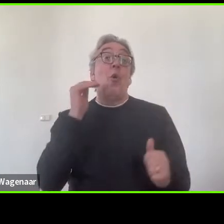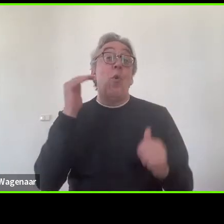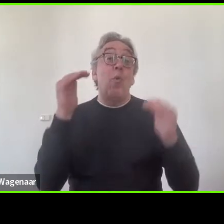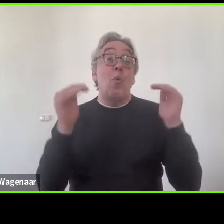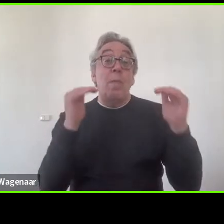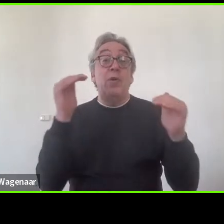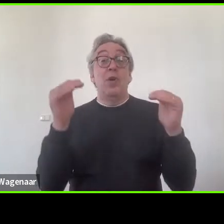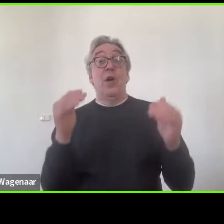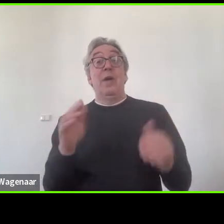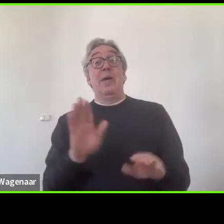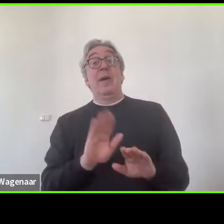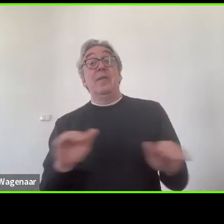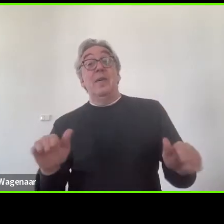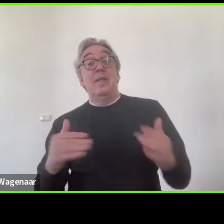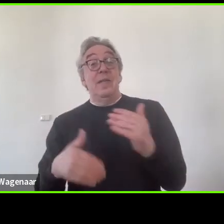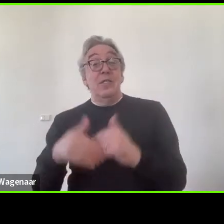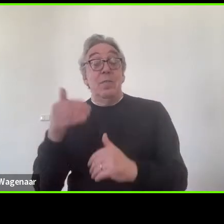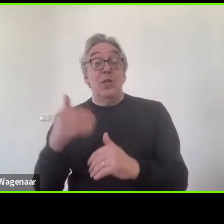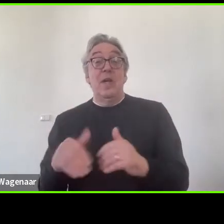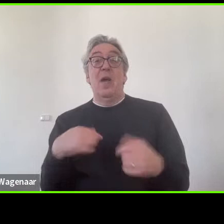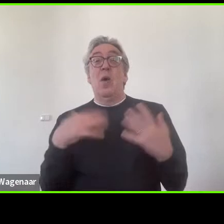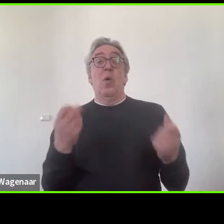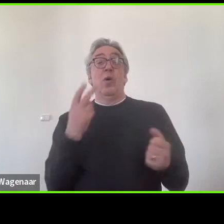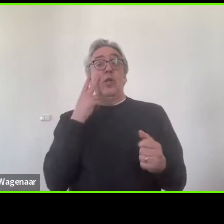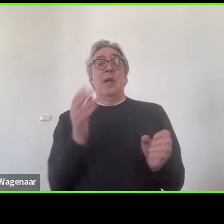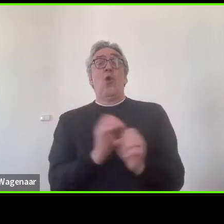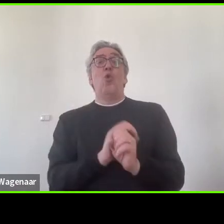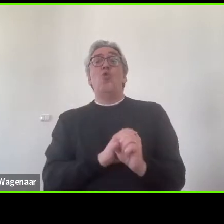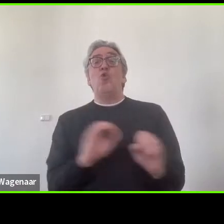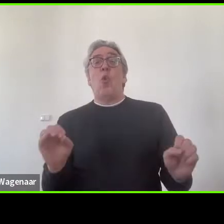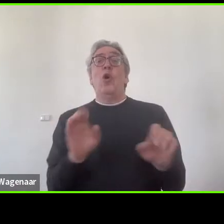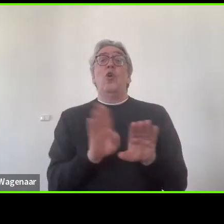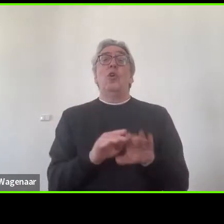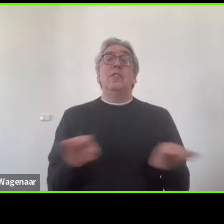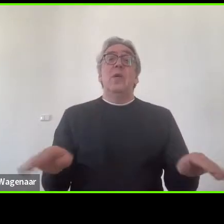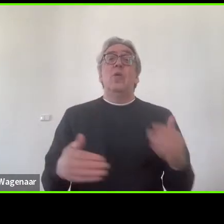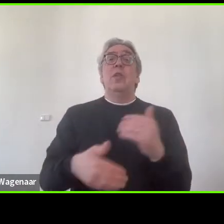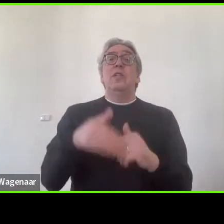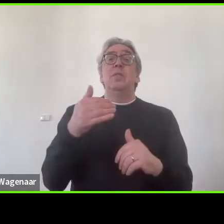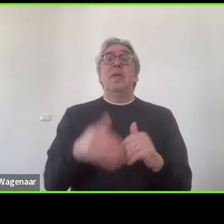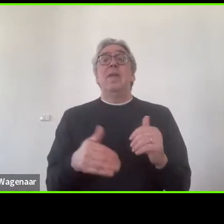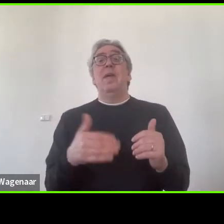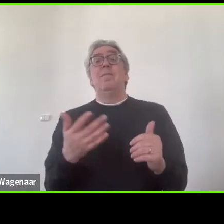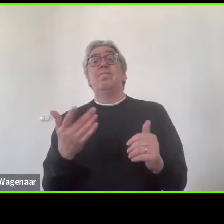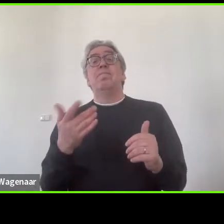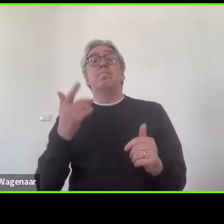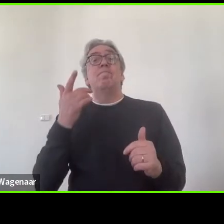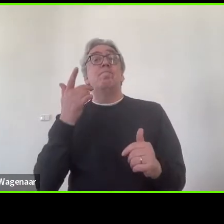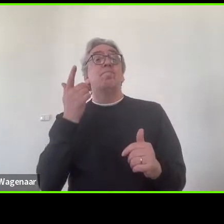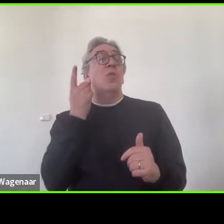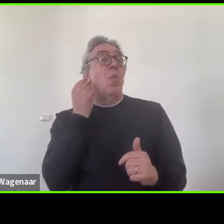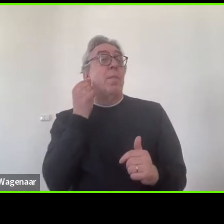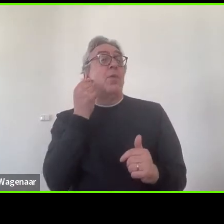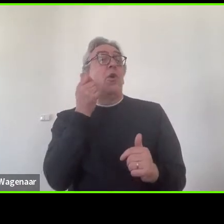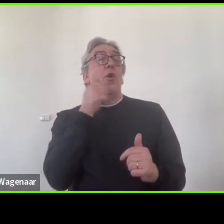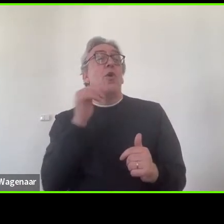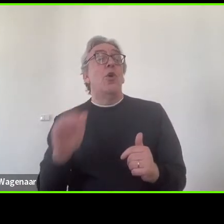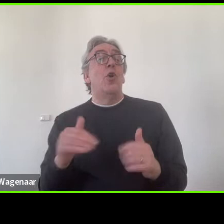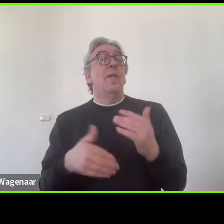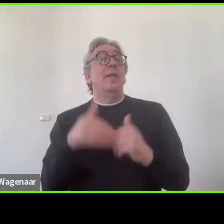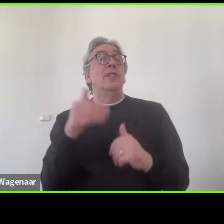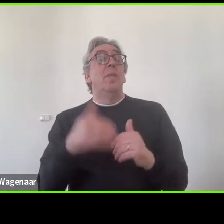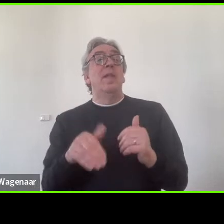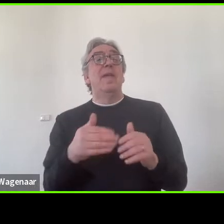woman, including women and girls with disabilities, is left behind. Before I bring my remarks to a